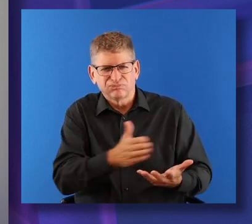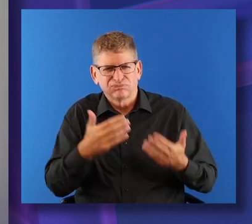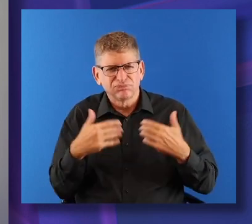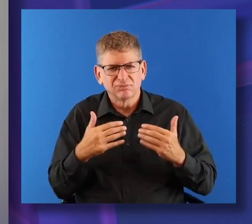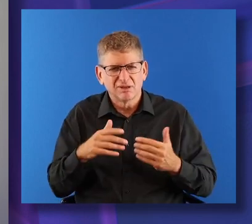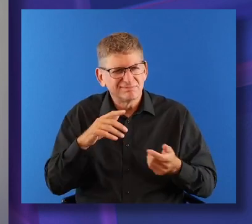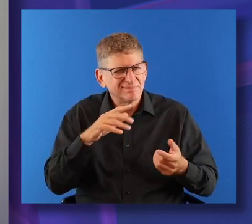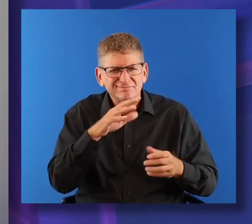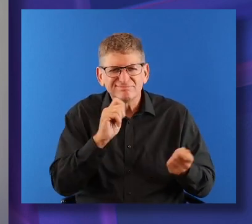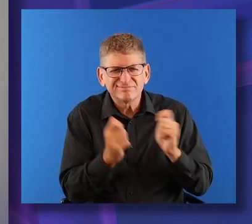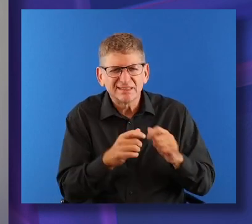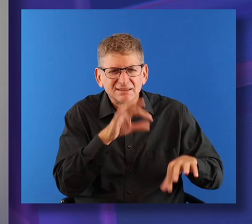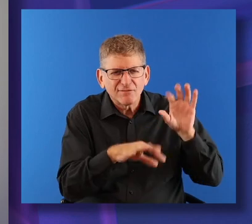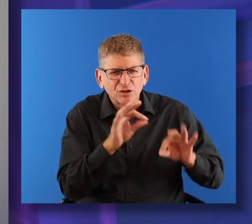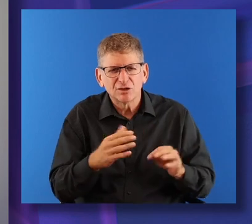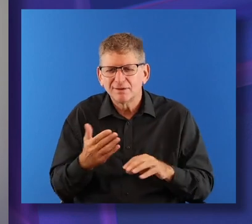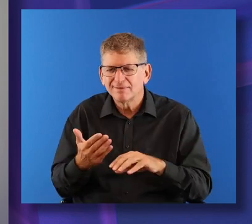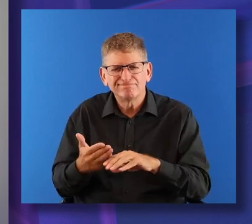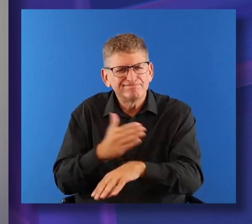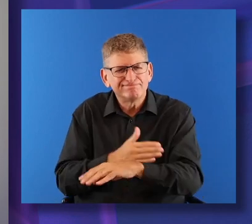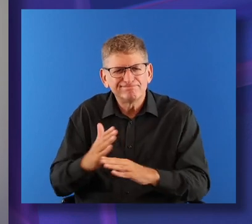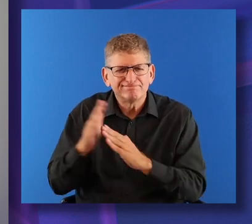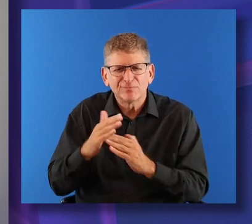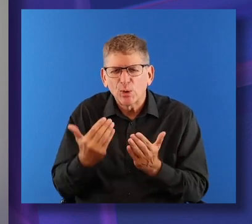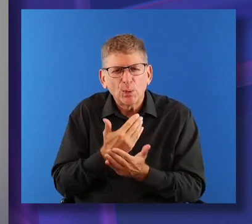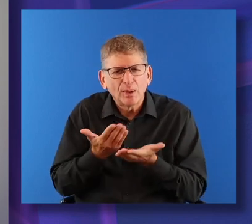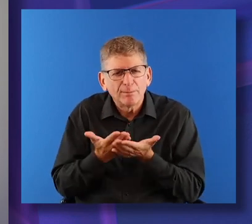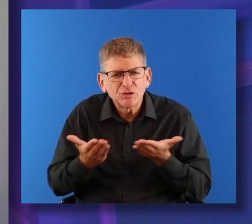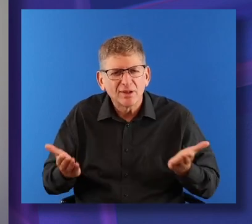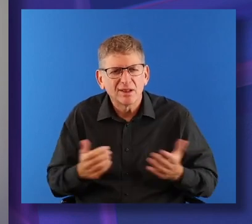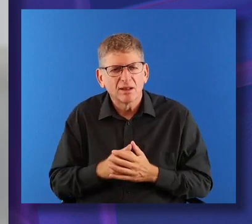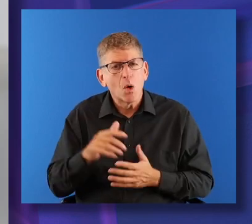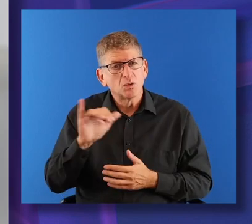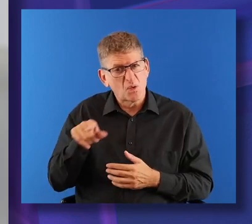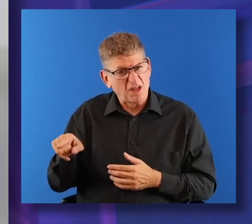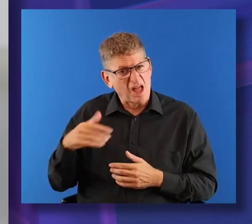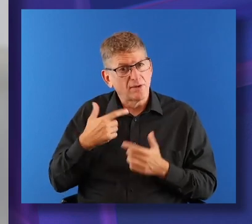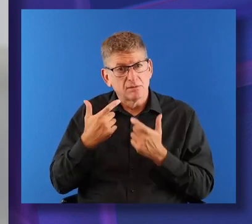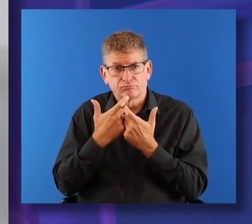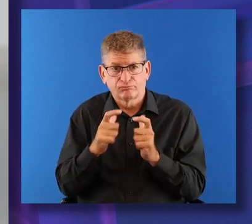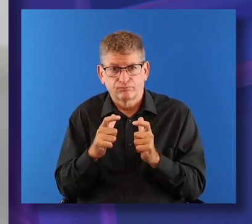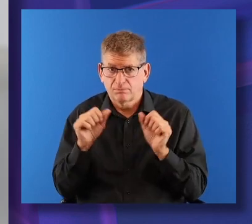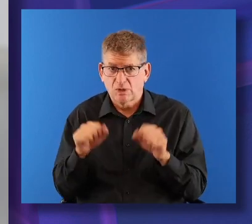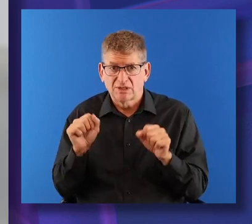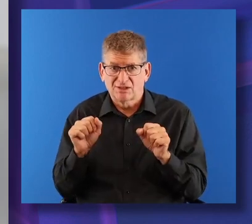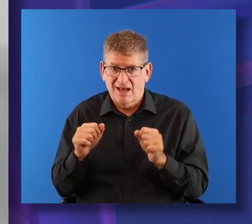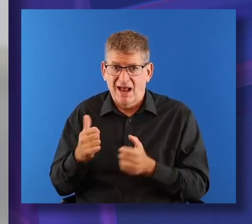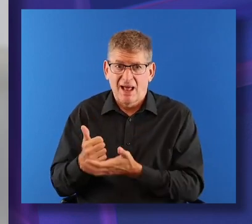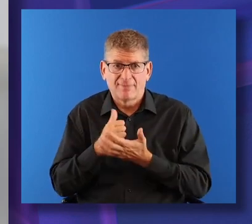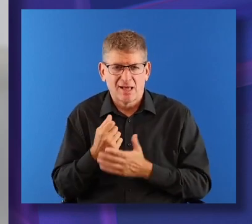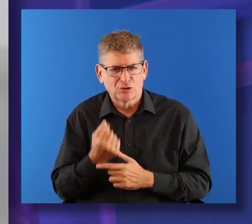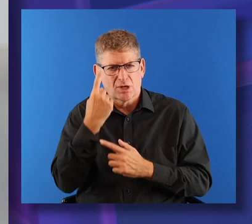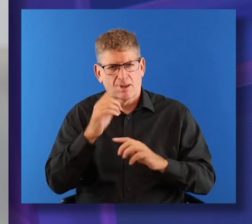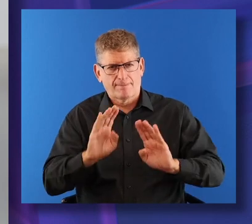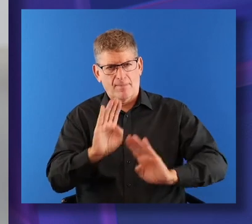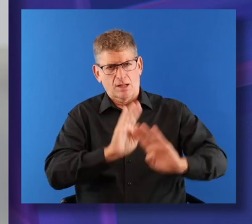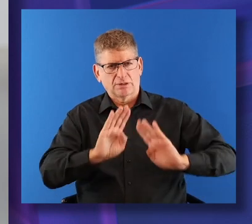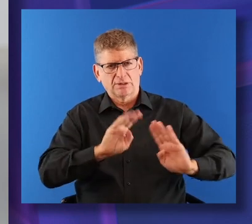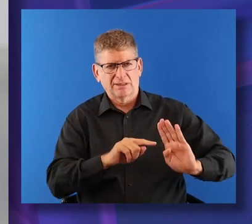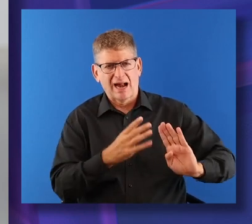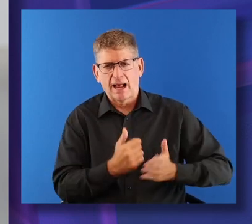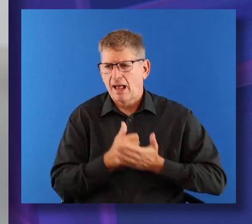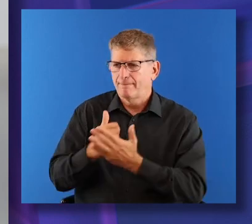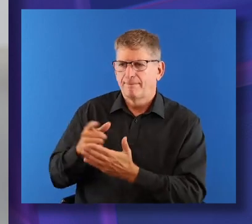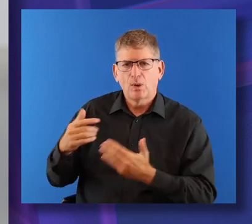of applications involving the discovery and optimization of new materials. But it also has significant potential to help us understand